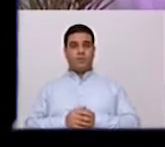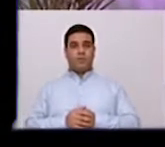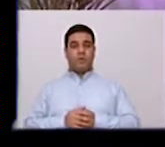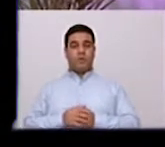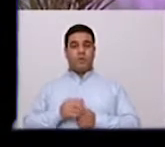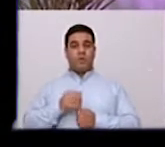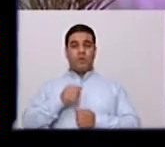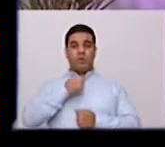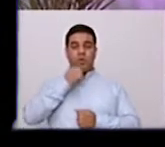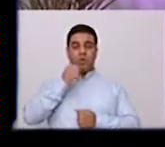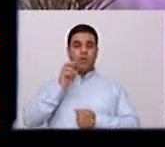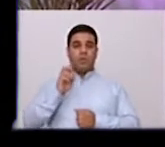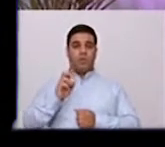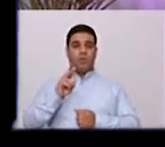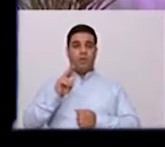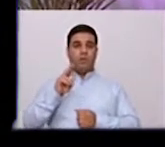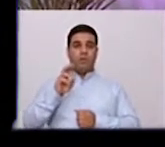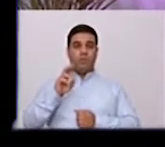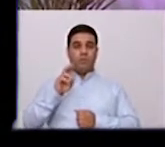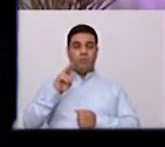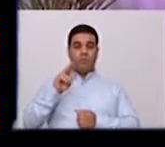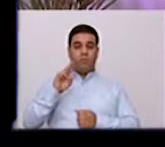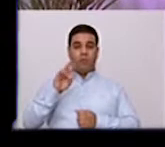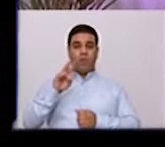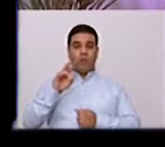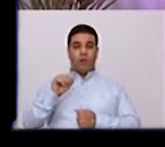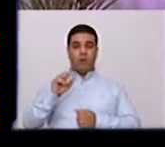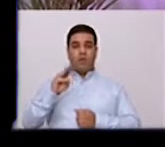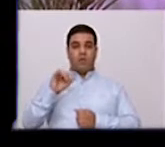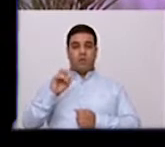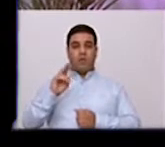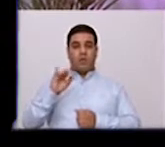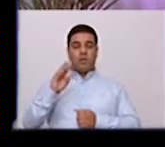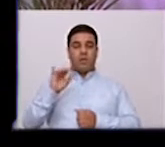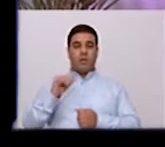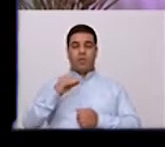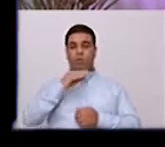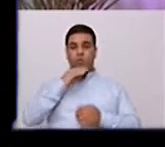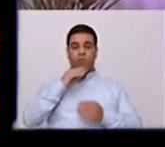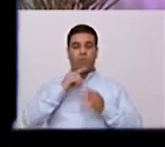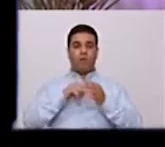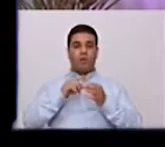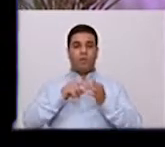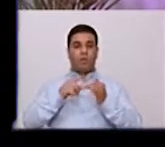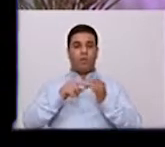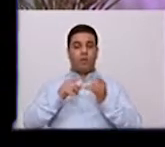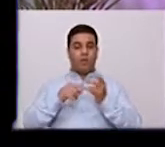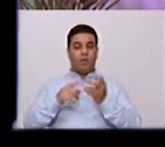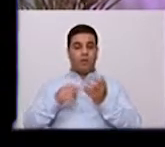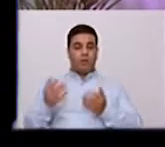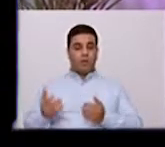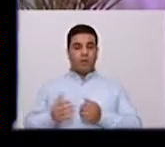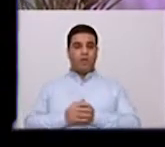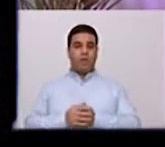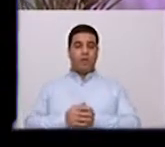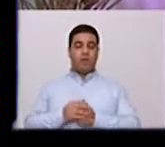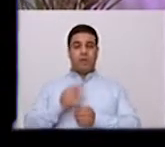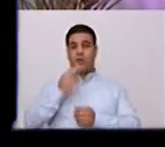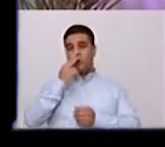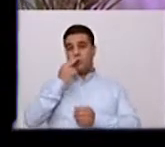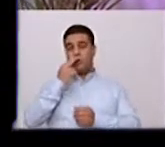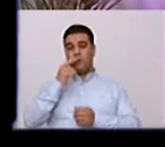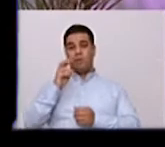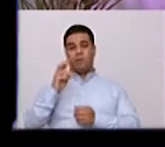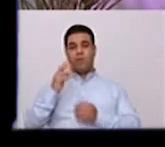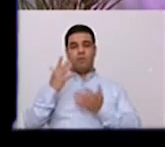katta B polidaktili, polidaktili bu ko'p barmoqlik. Demak, kichkina B